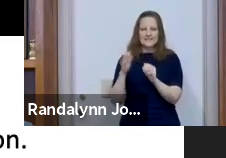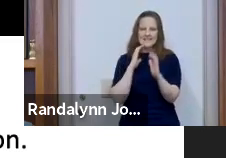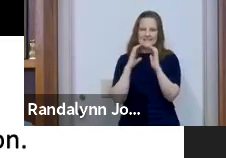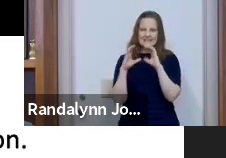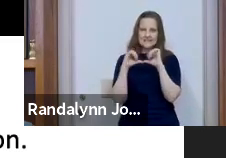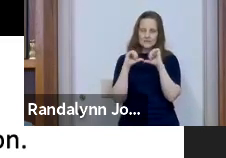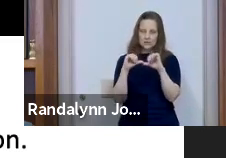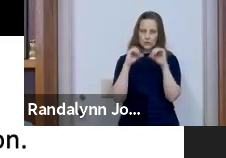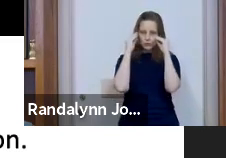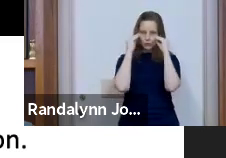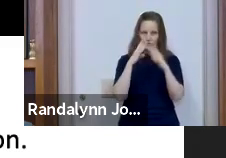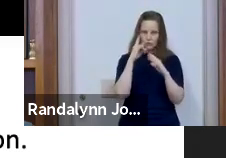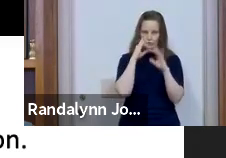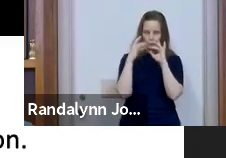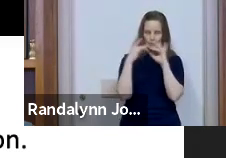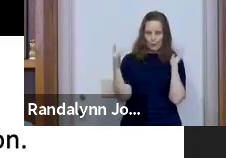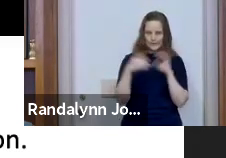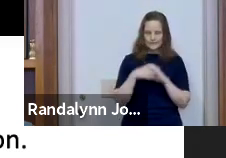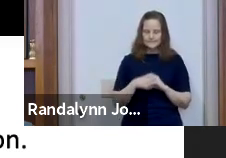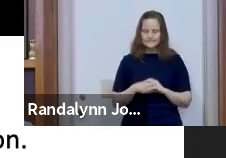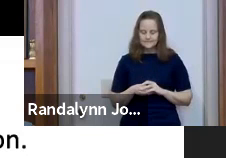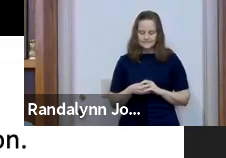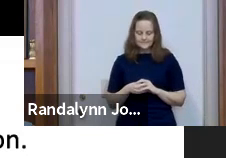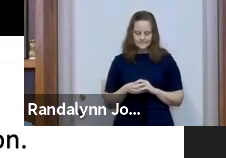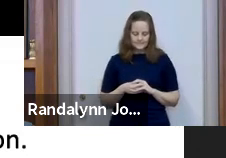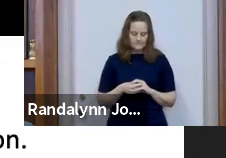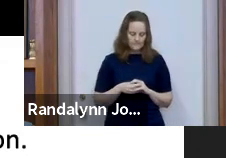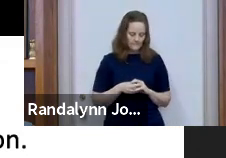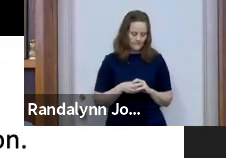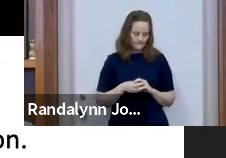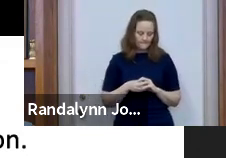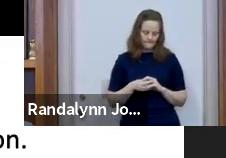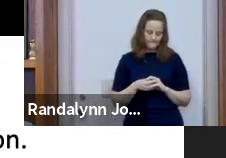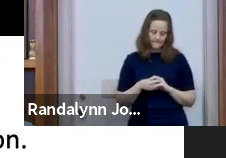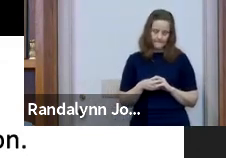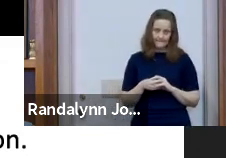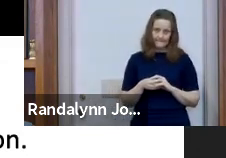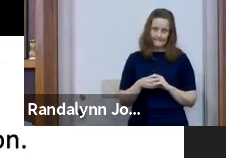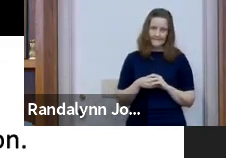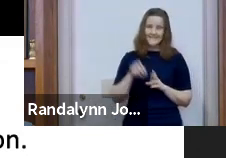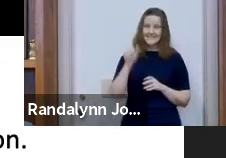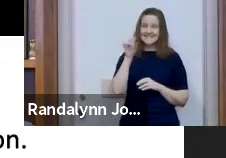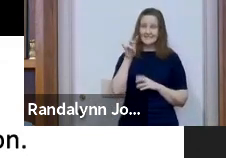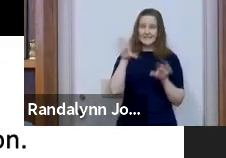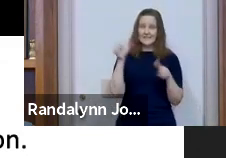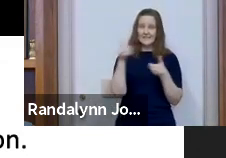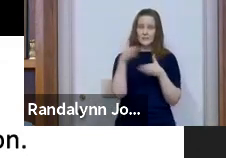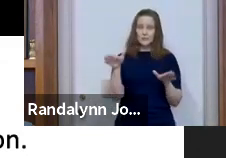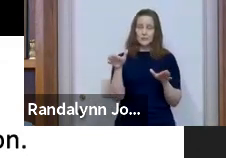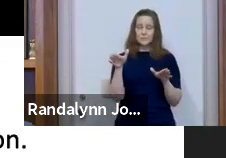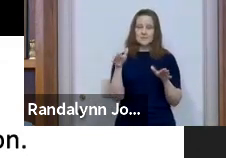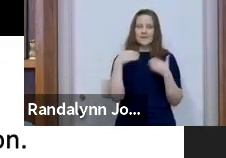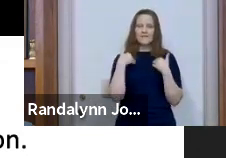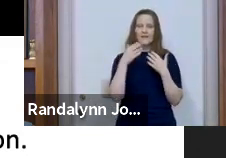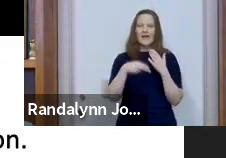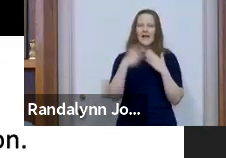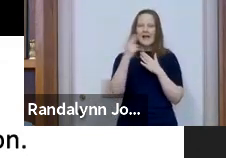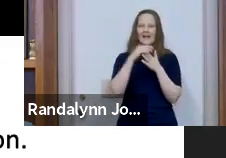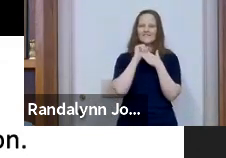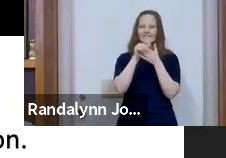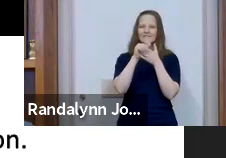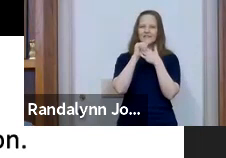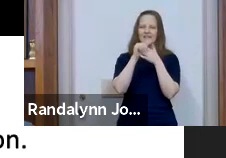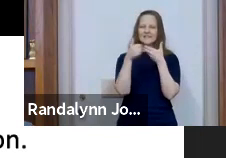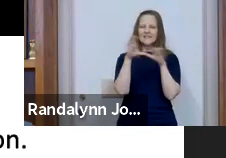their instruction remotely. Additionally, we have enabled 17 of our classrooms to be high flex classrooms that